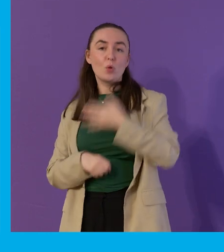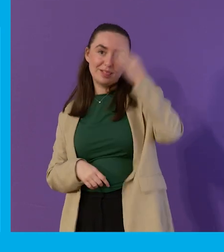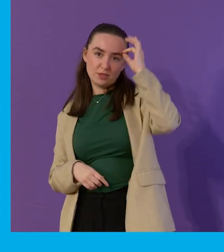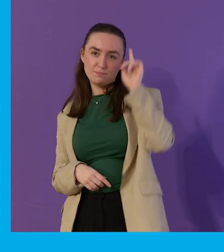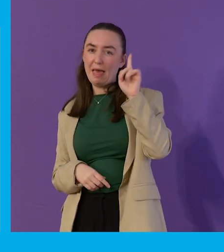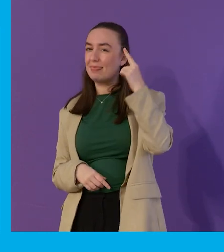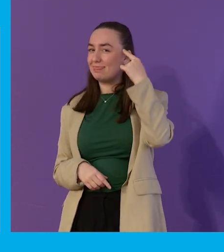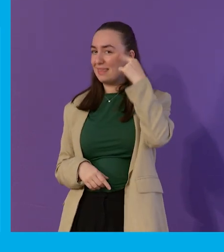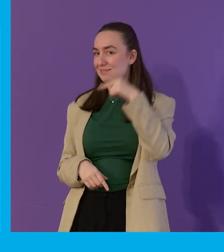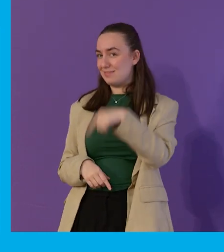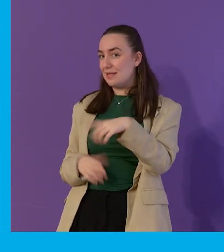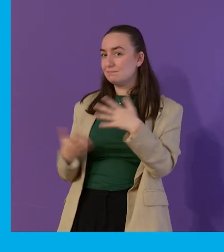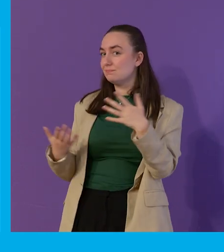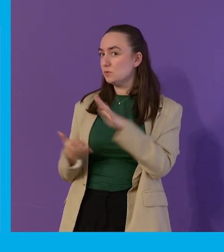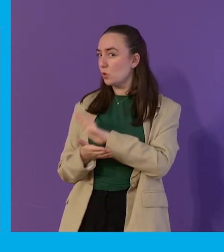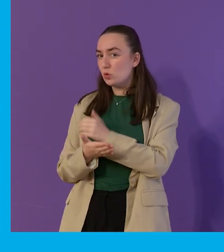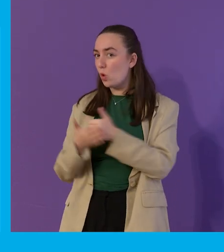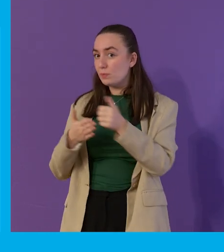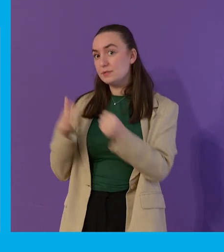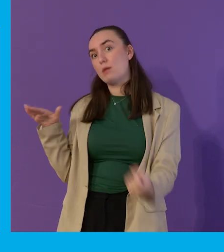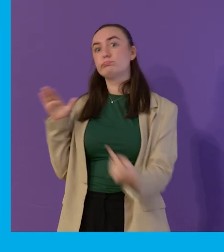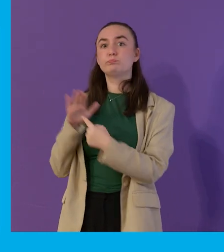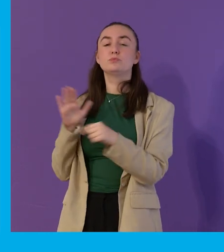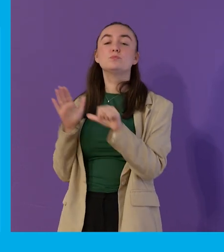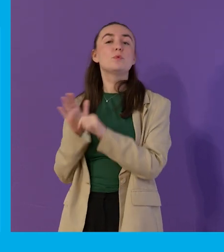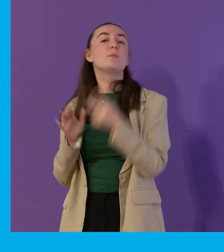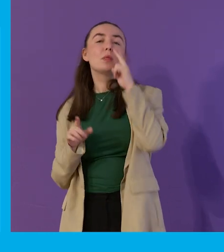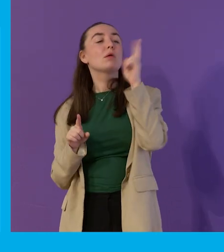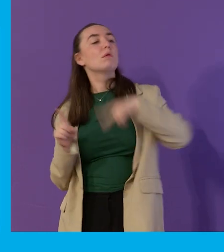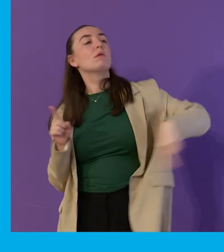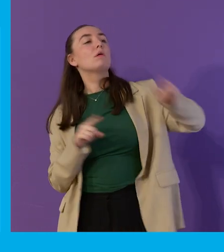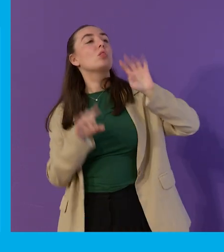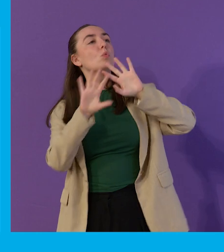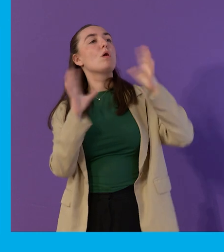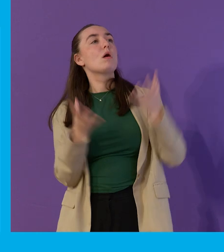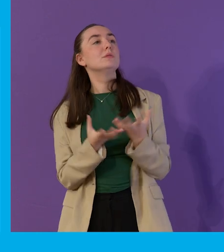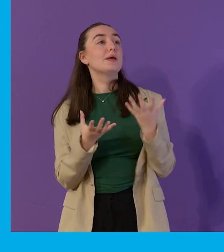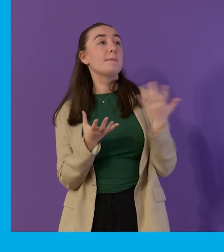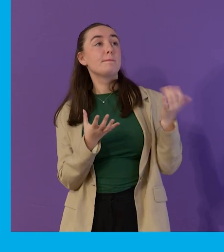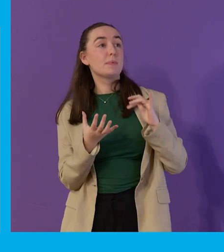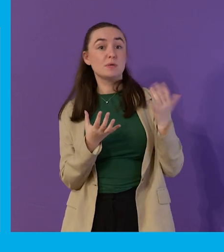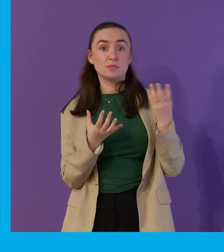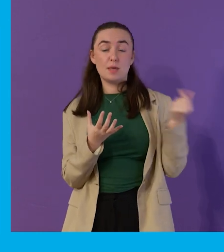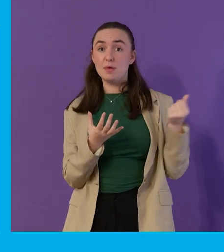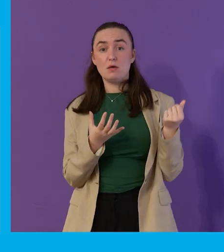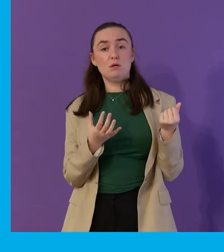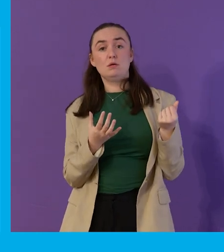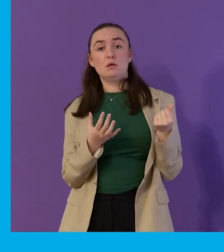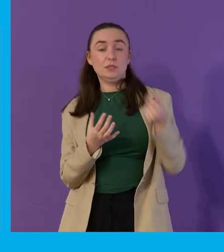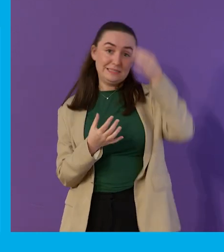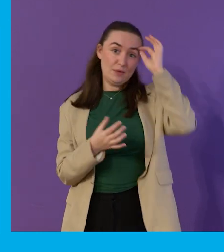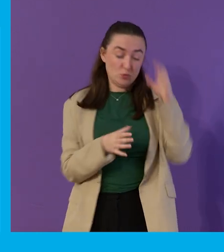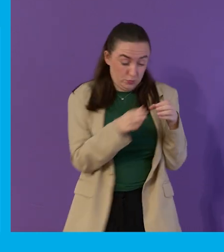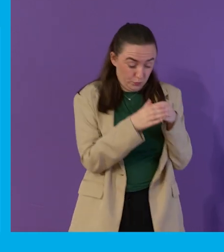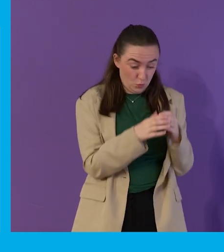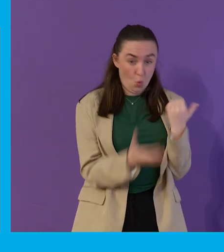know, we look at local government across the country, across the world. I think there is amazing work done by some tiny councils. There's amazing work done by